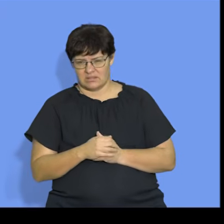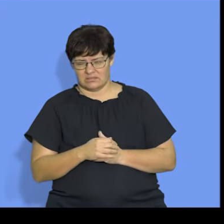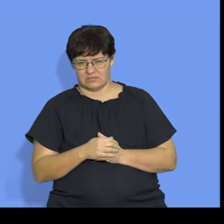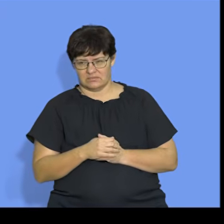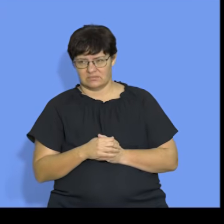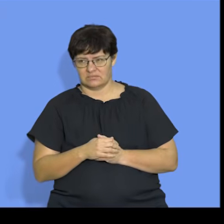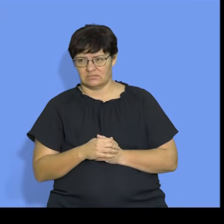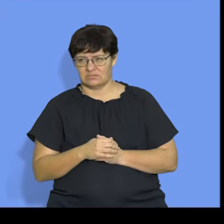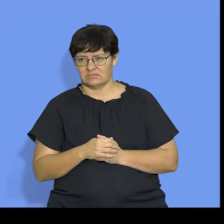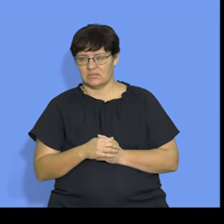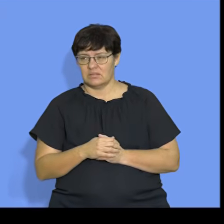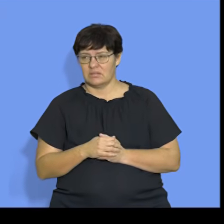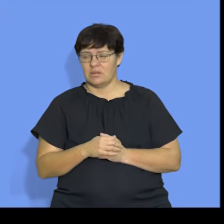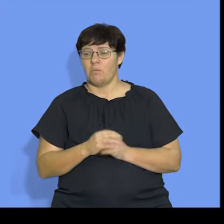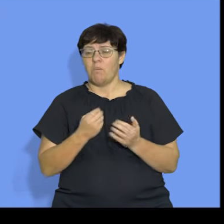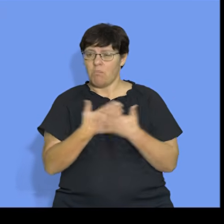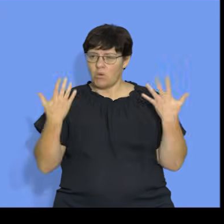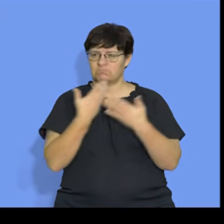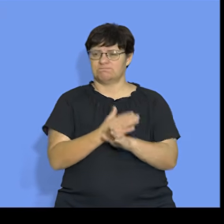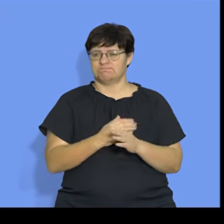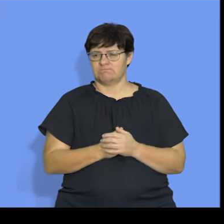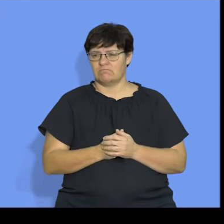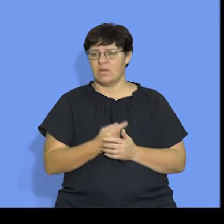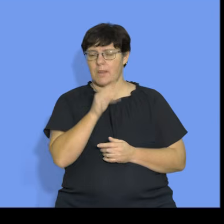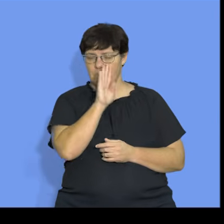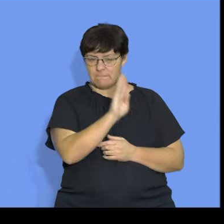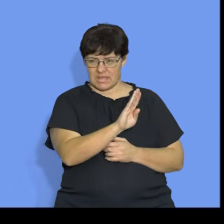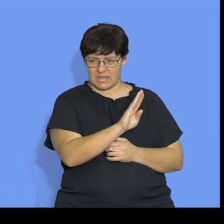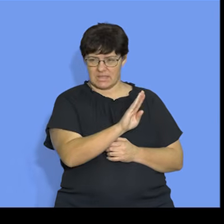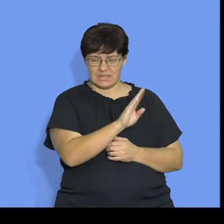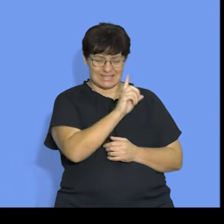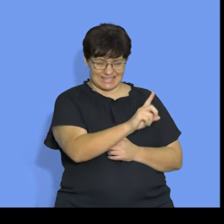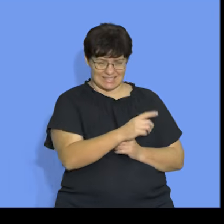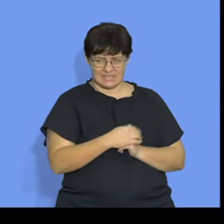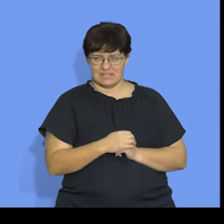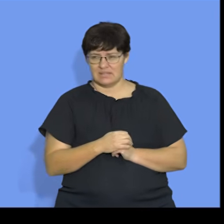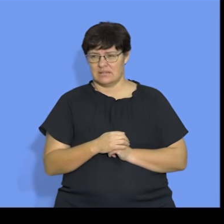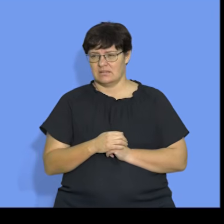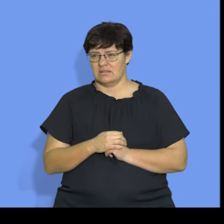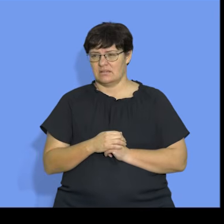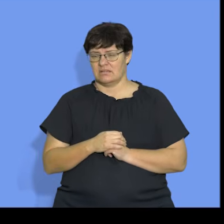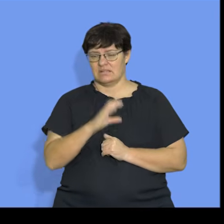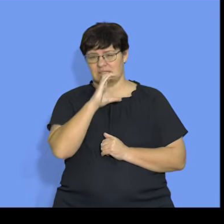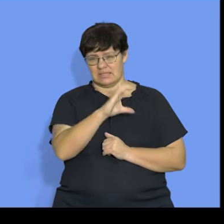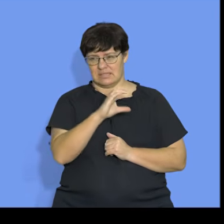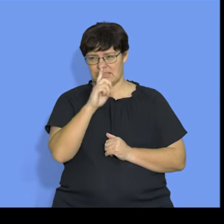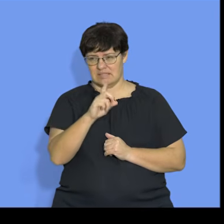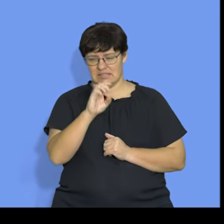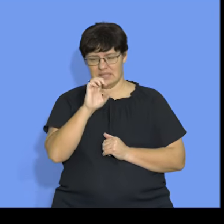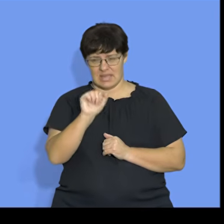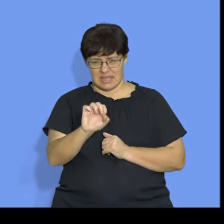resistant. So here, if we have a look, what did we have? B and D, C, D and